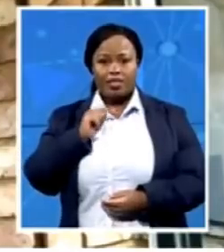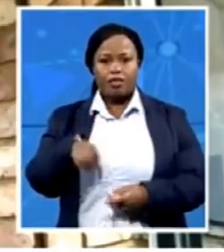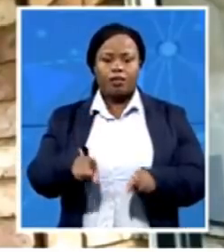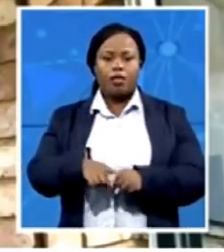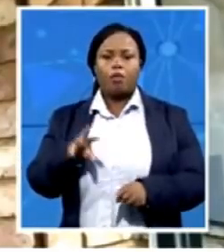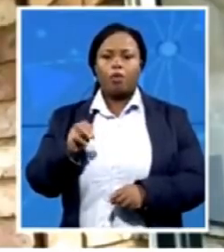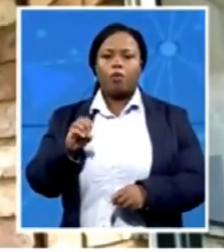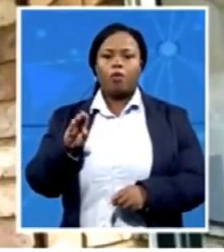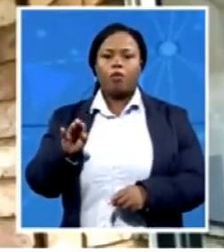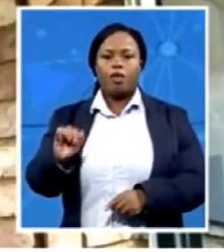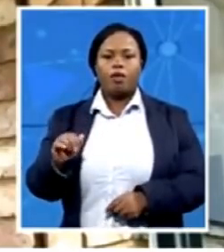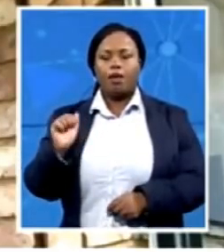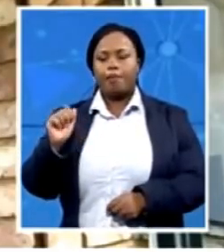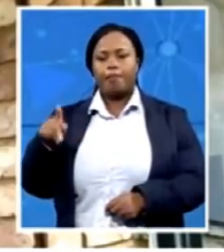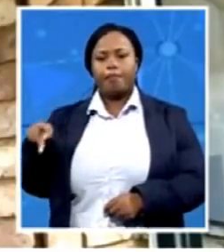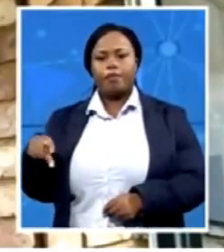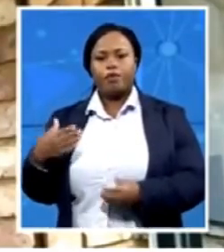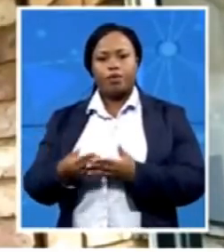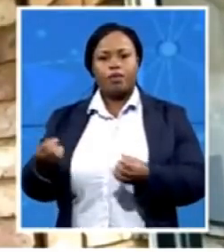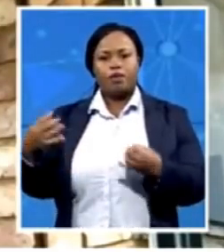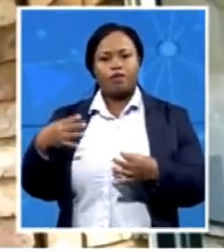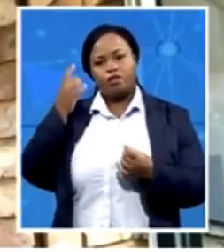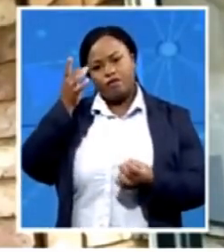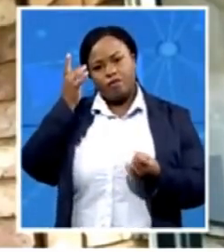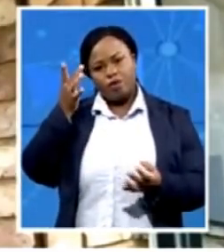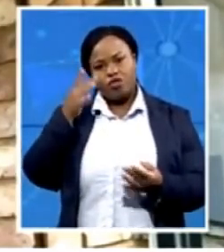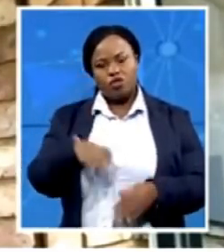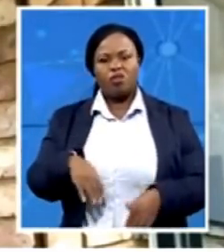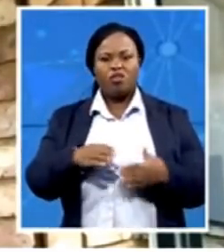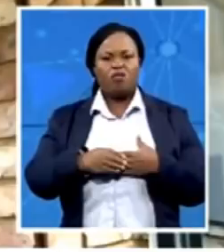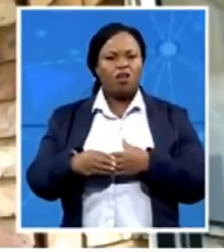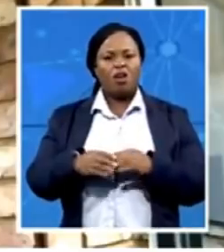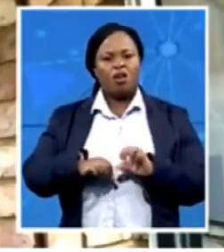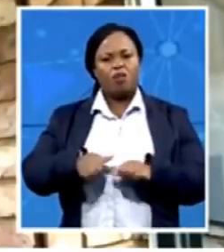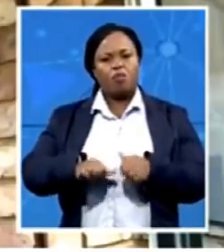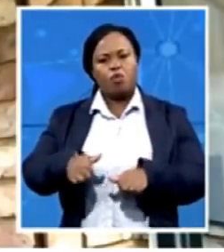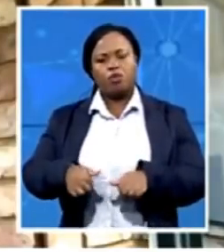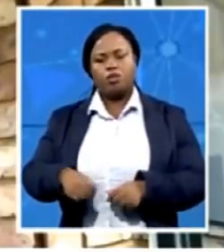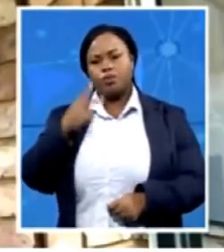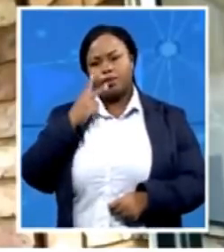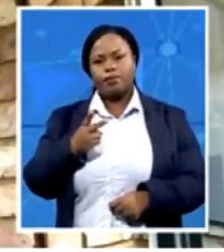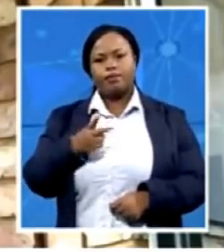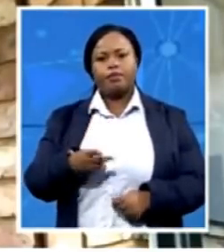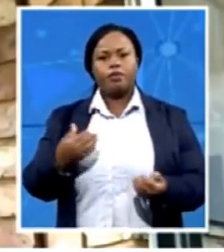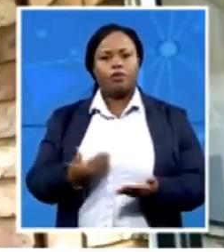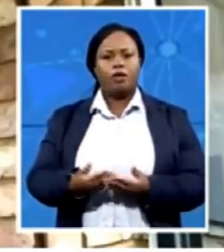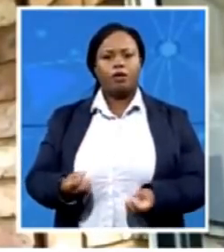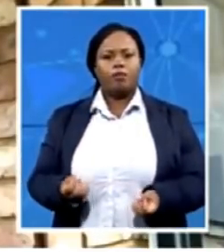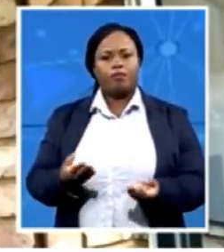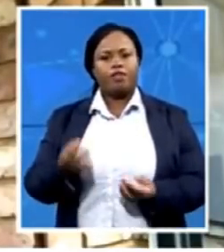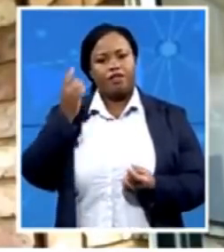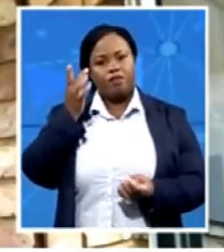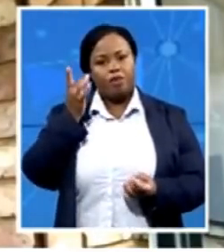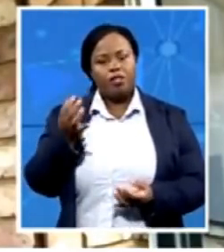with the information. It's a guided process, actually, where they provide us with information like your ID number. We